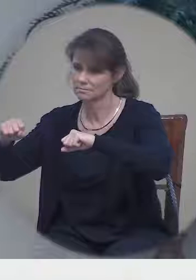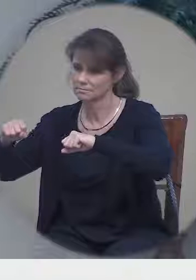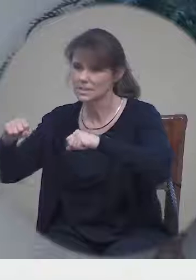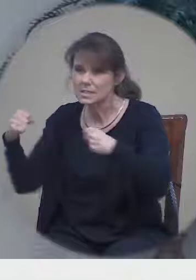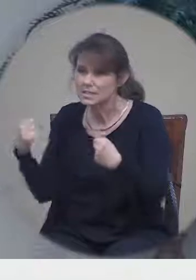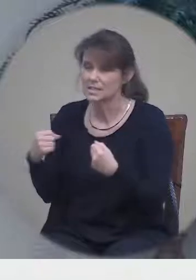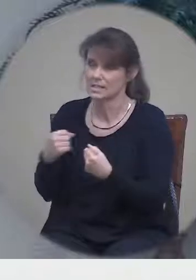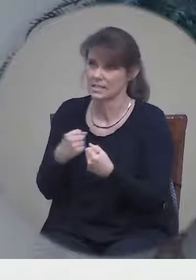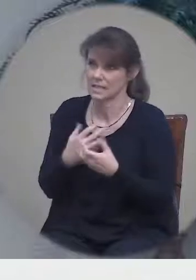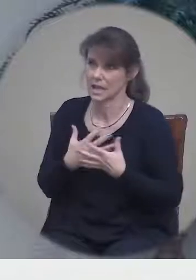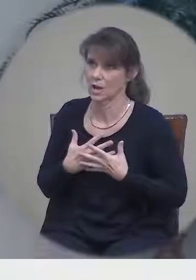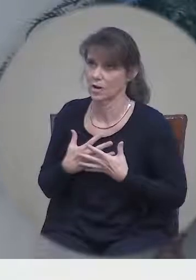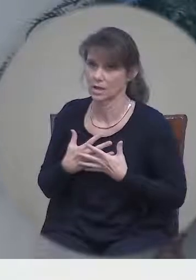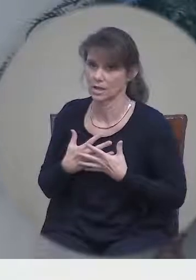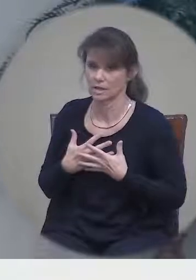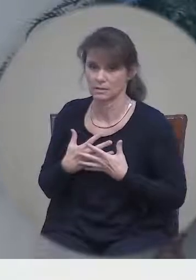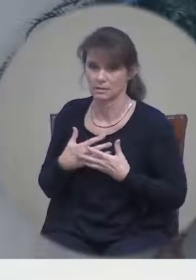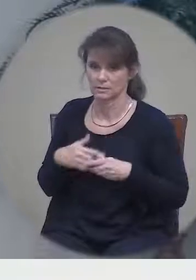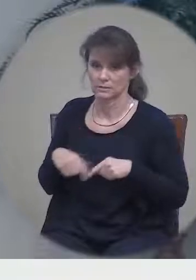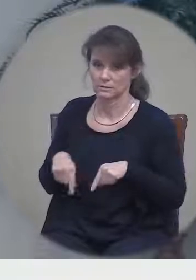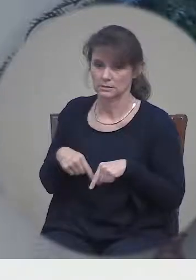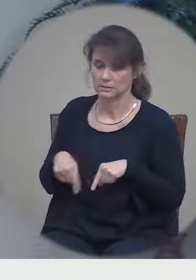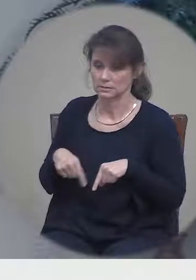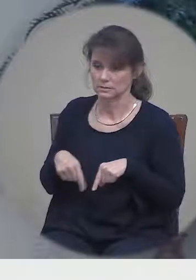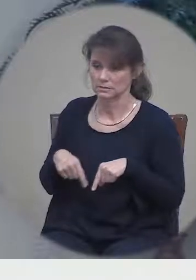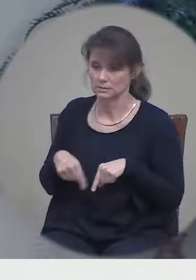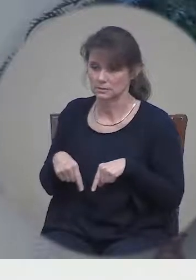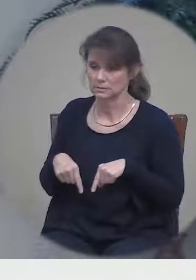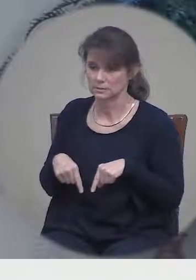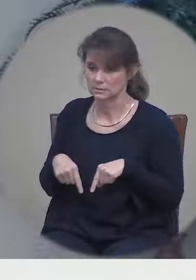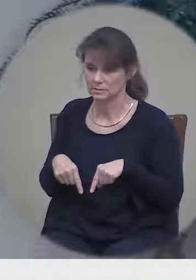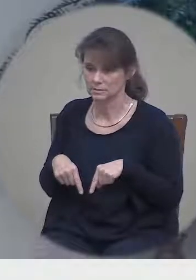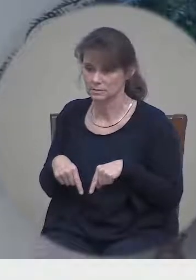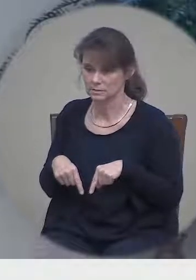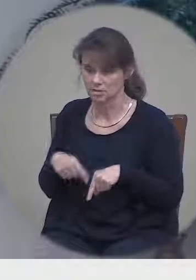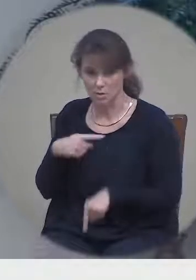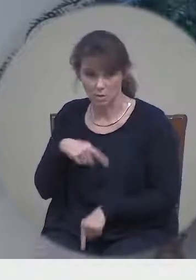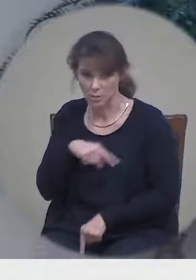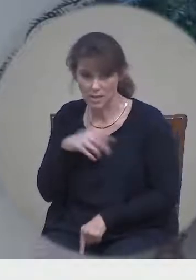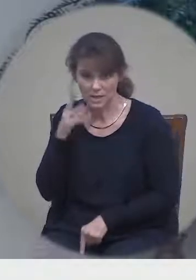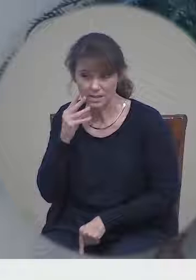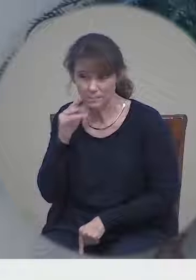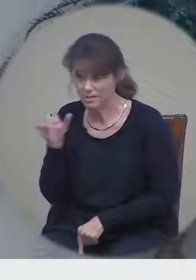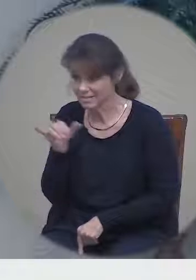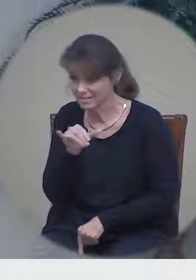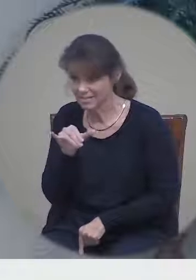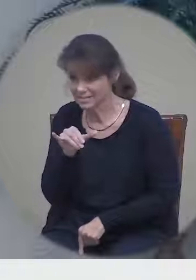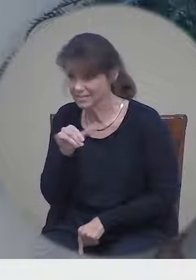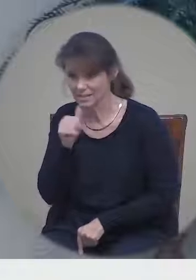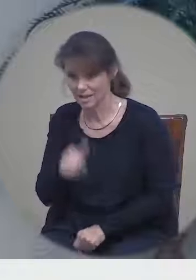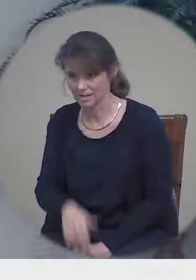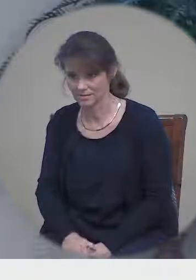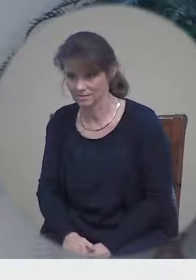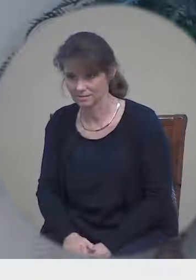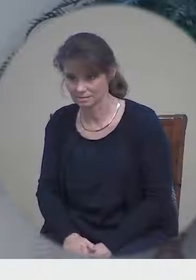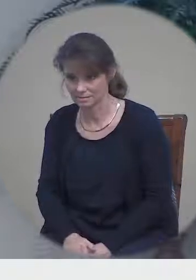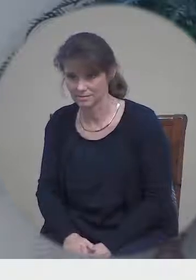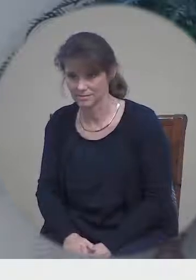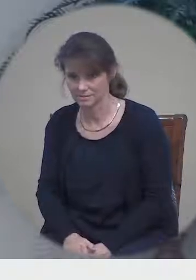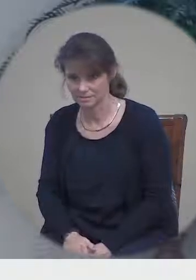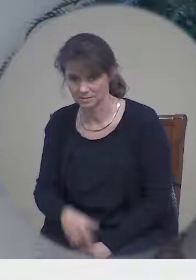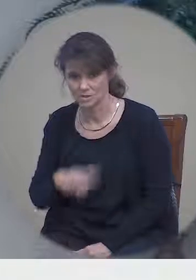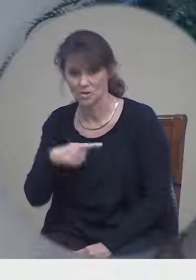scary sort of things that they viewed. You haven't come to that. Instead, you've come to something